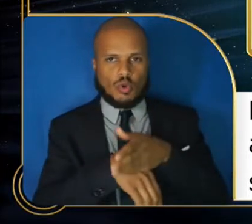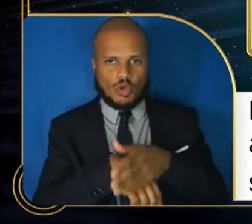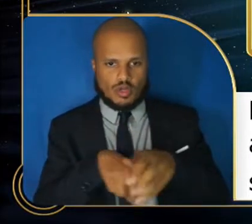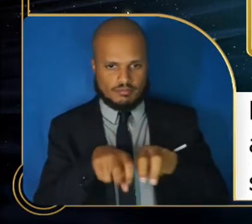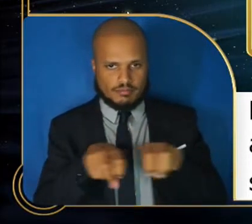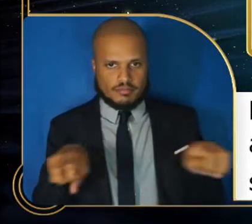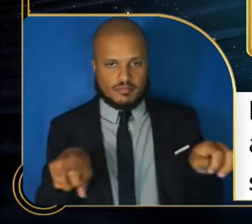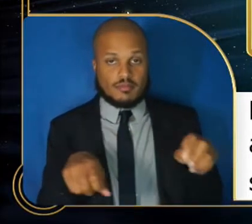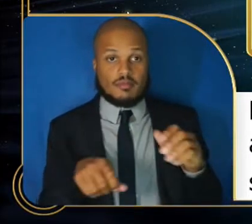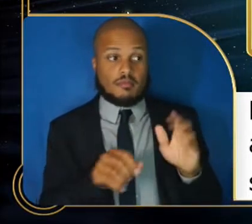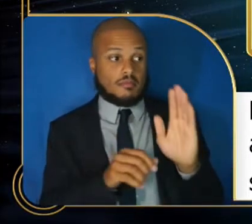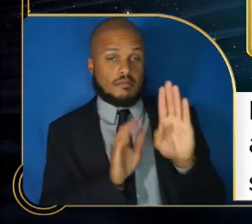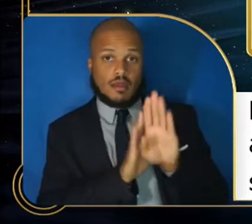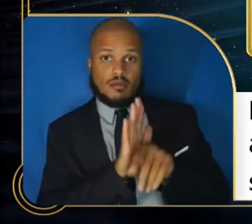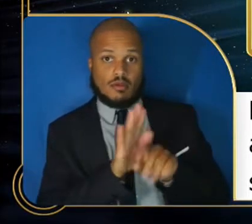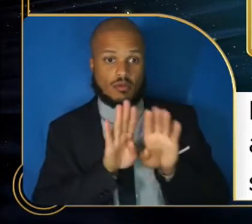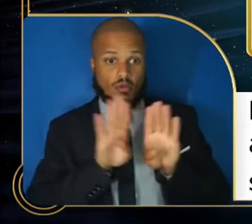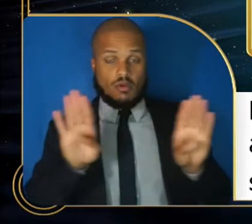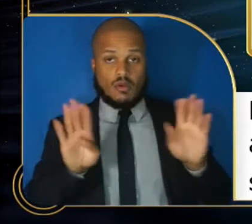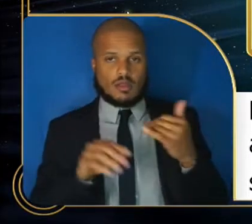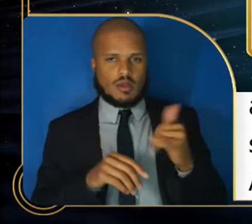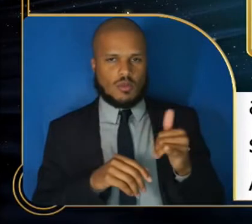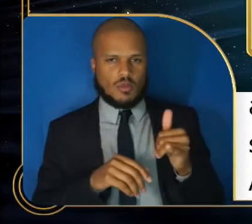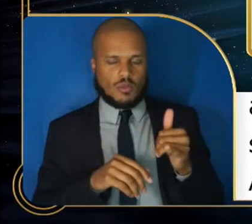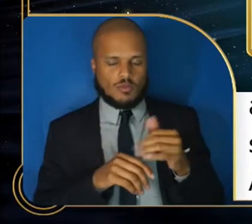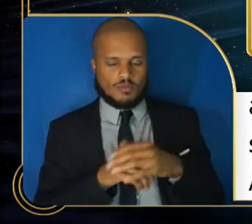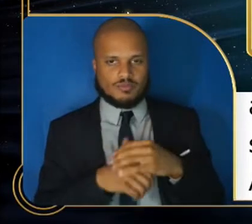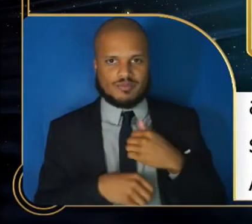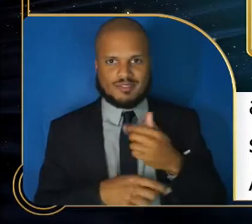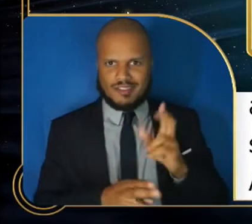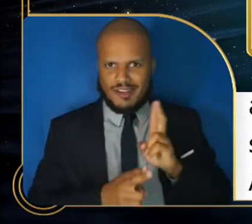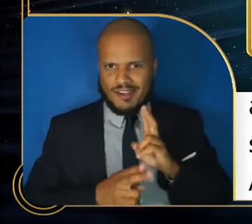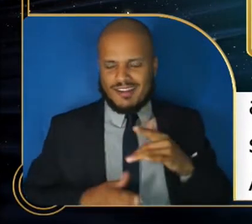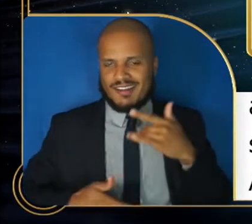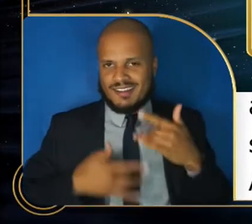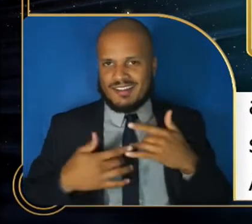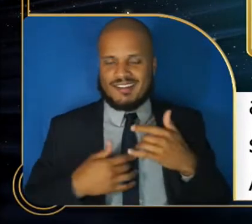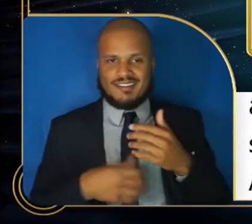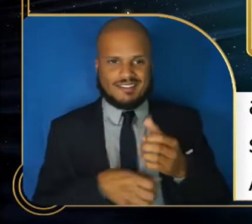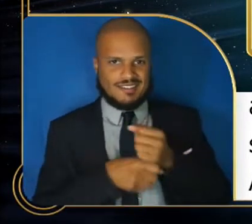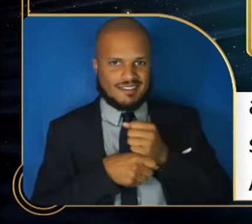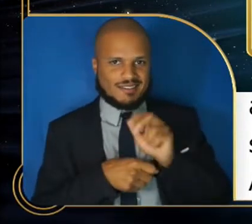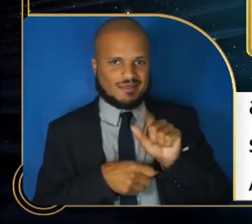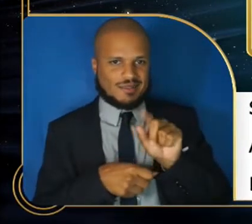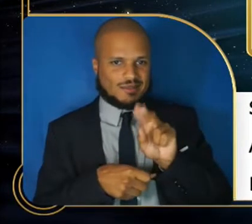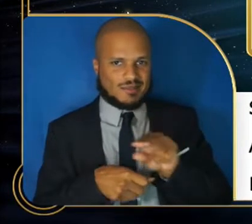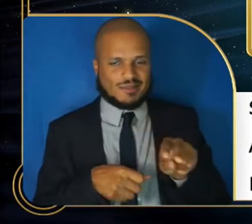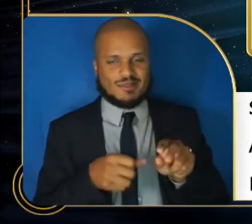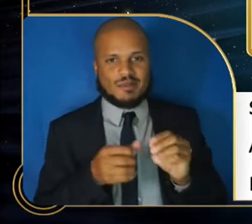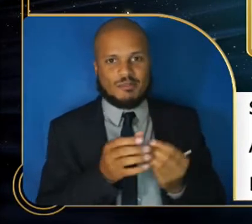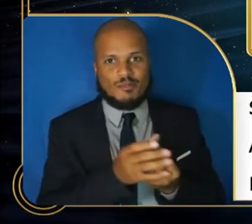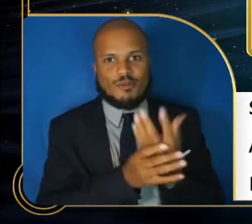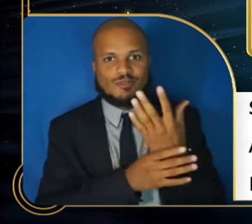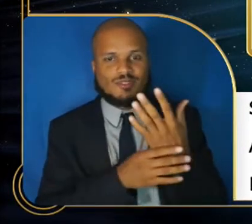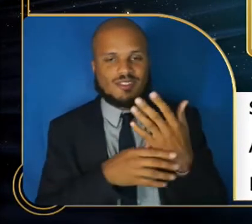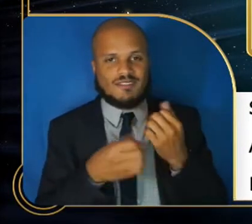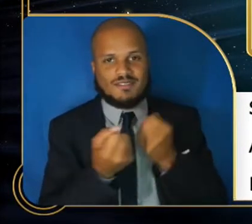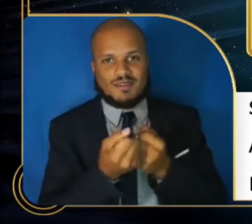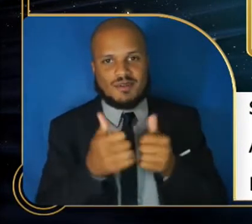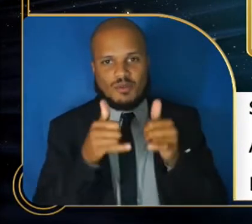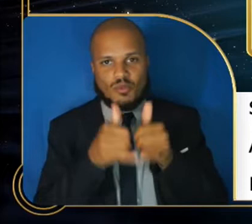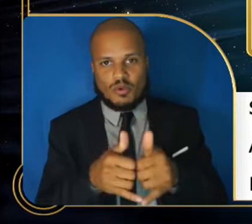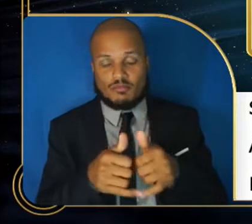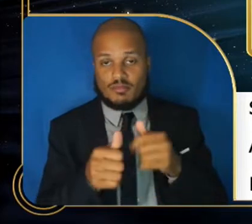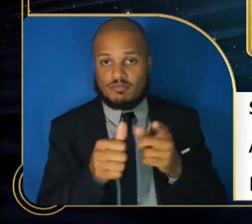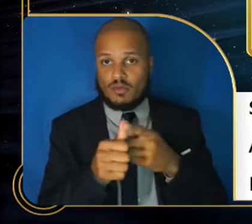wall, and I am so excited and honored to be the recipient of the 2022 Emerging Advocate Award. I first want to